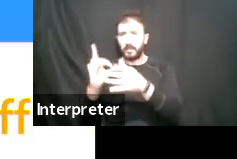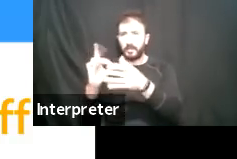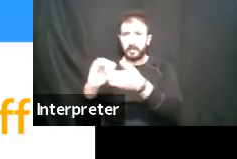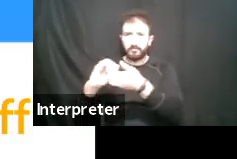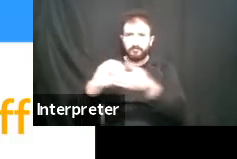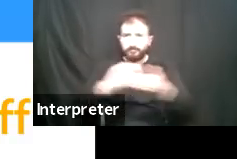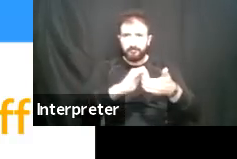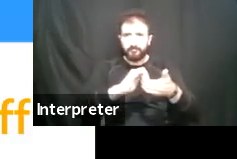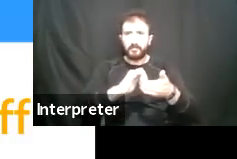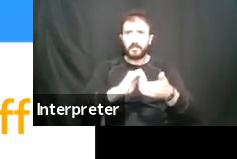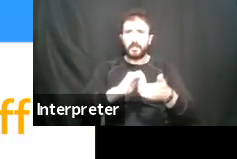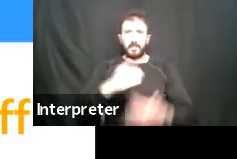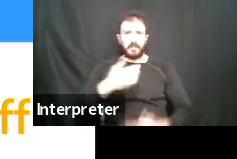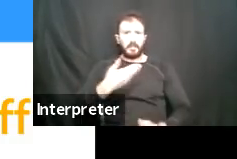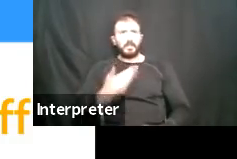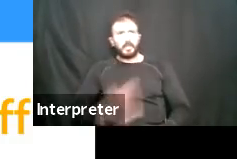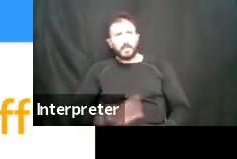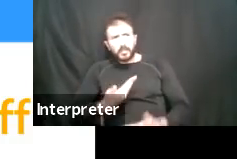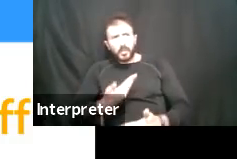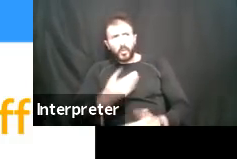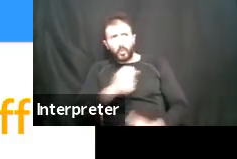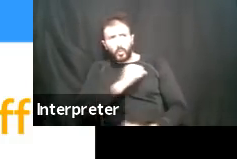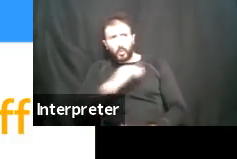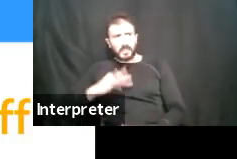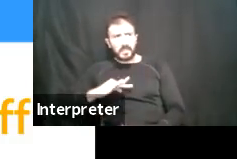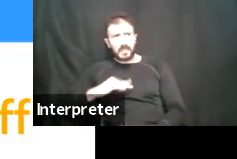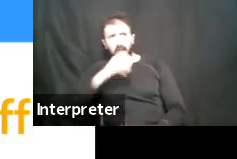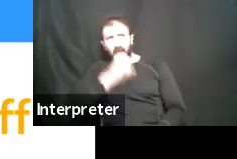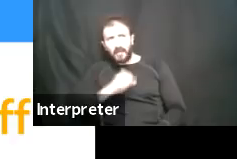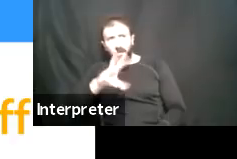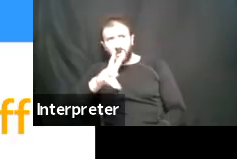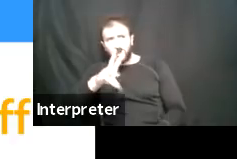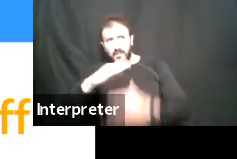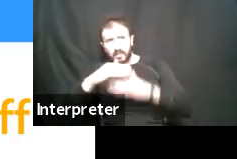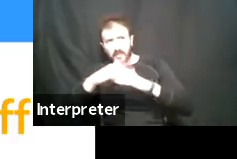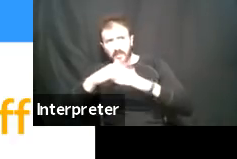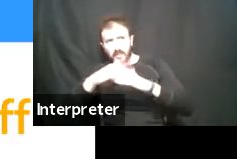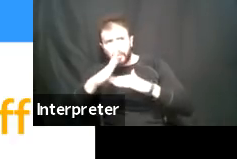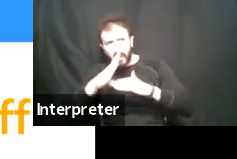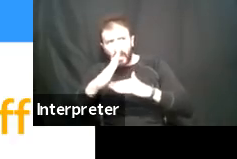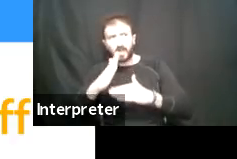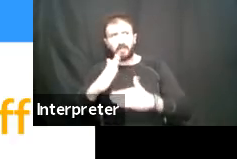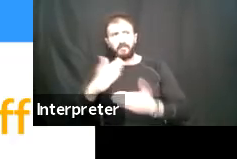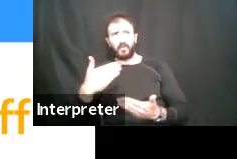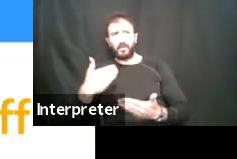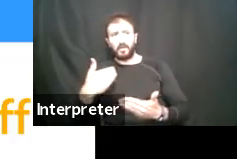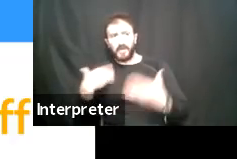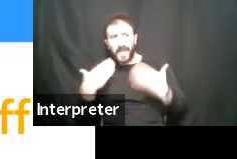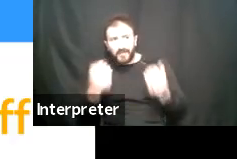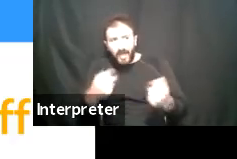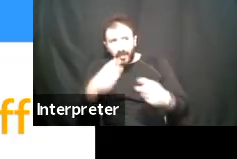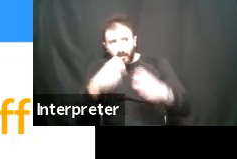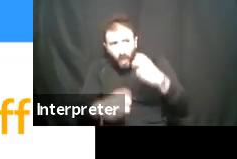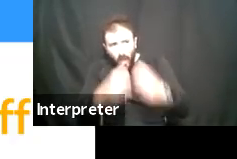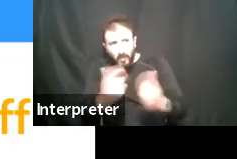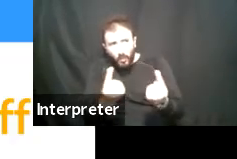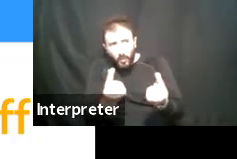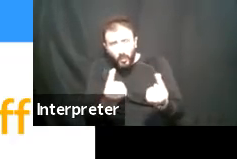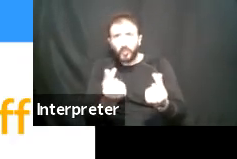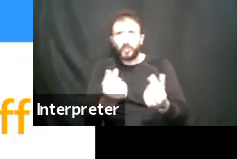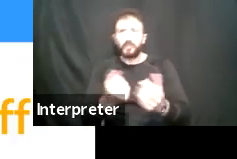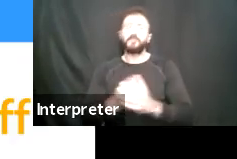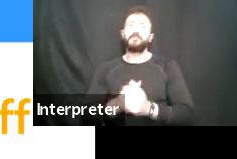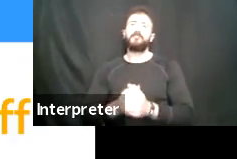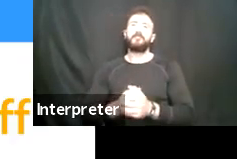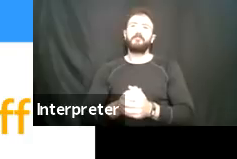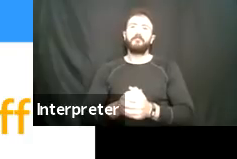or have some health conditions? So Sabra, what do employees do? Yeah, so we have a